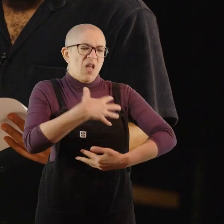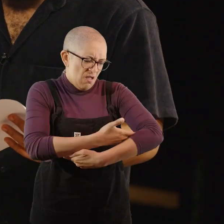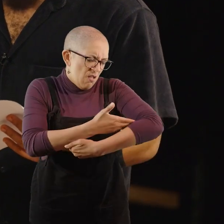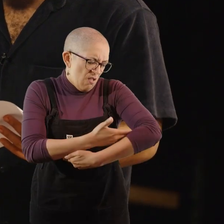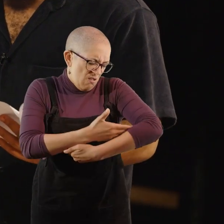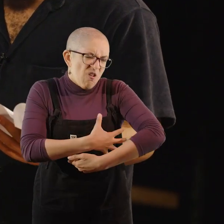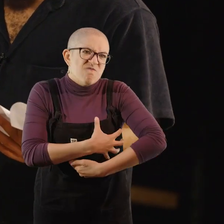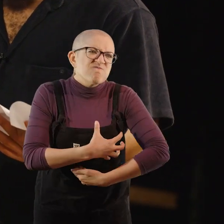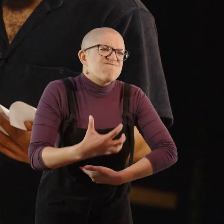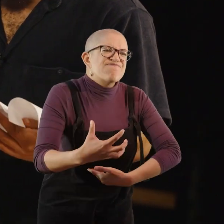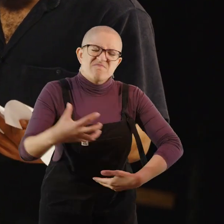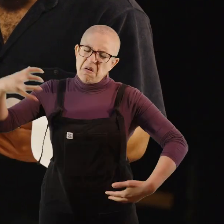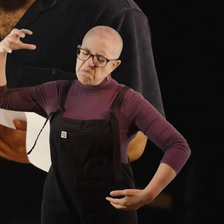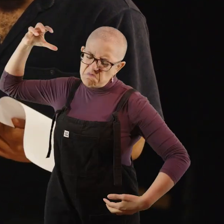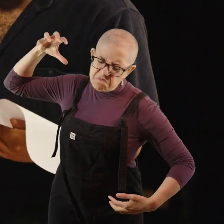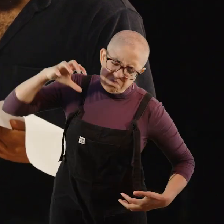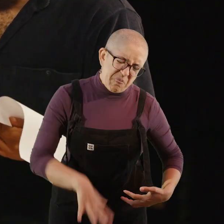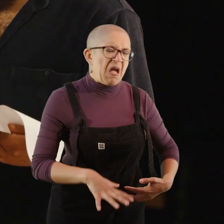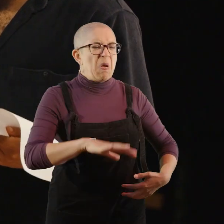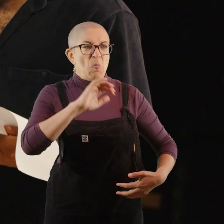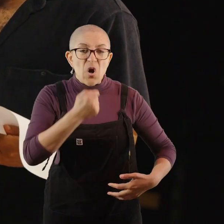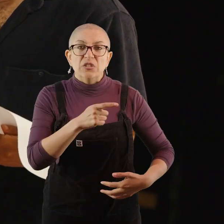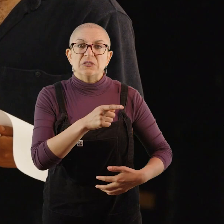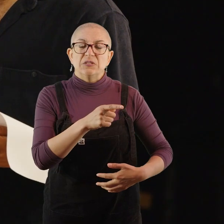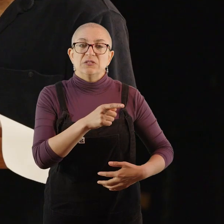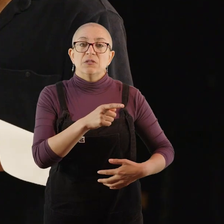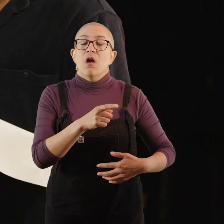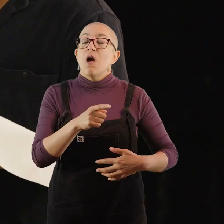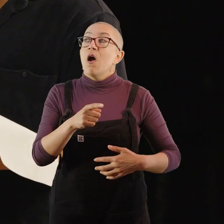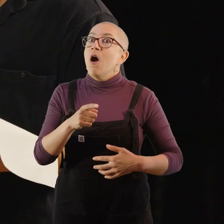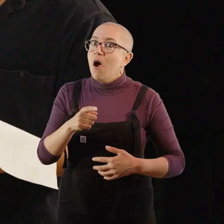boneless gums and dashed the brains out, had I so sworn as you had done to this. That